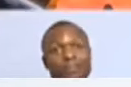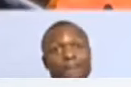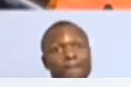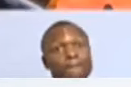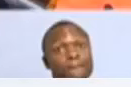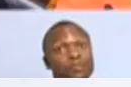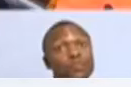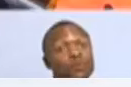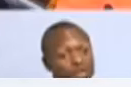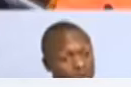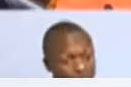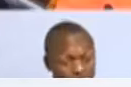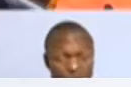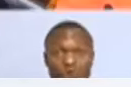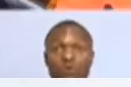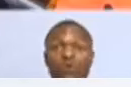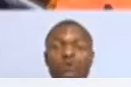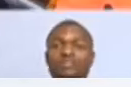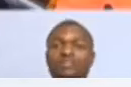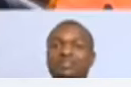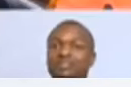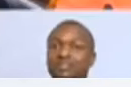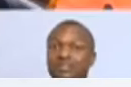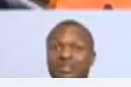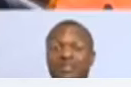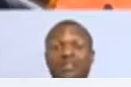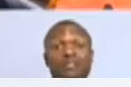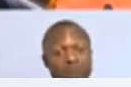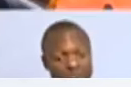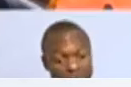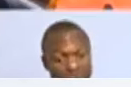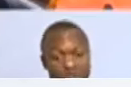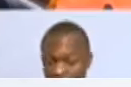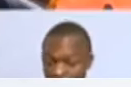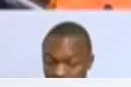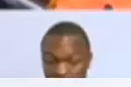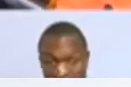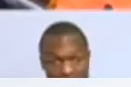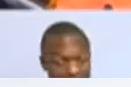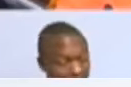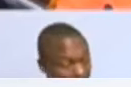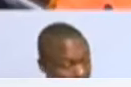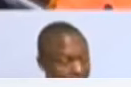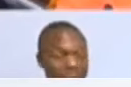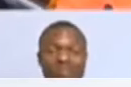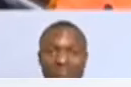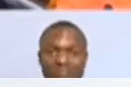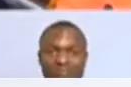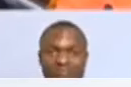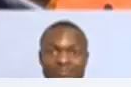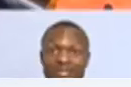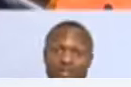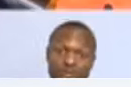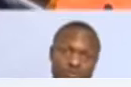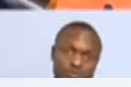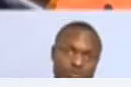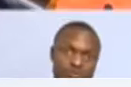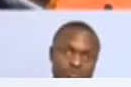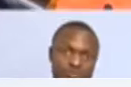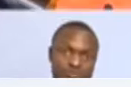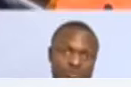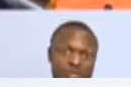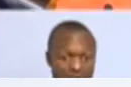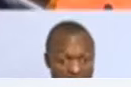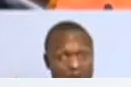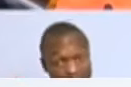health of all our people. The resource envelope is always small. It is how you use